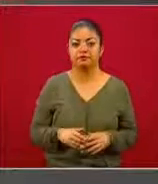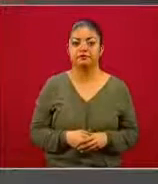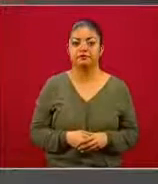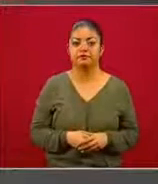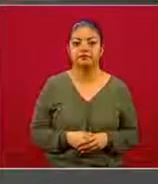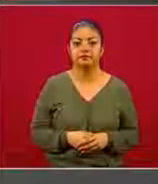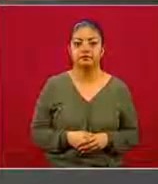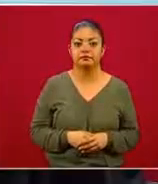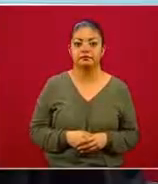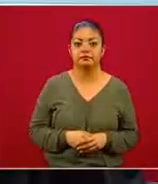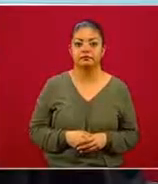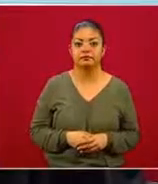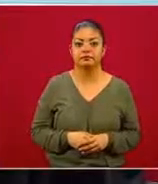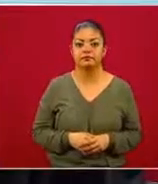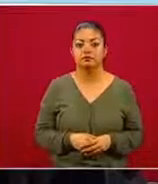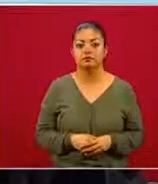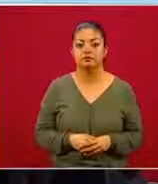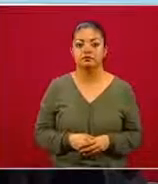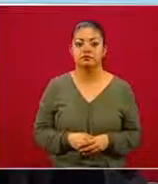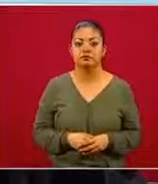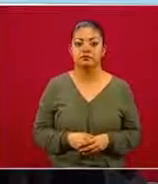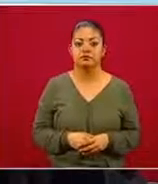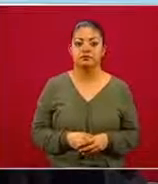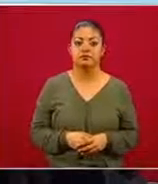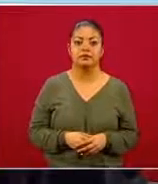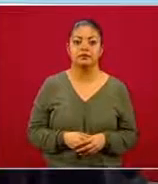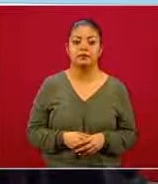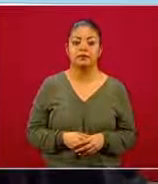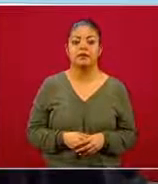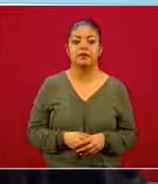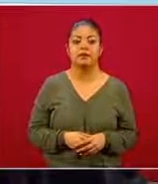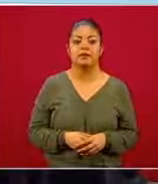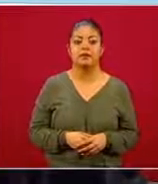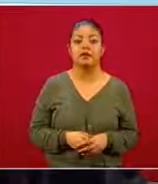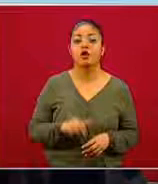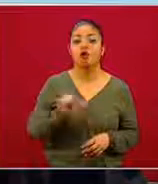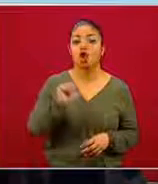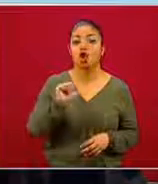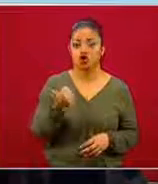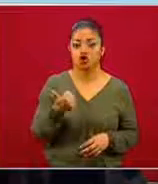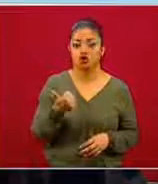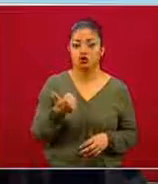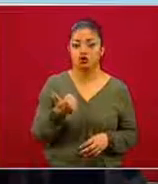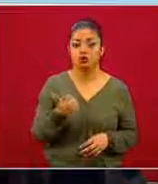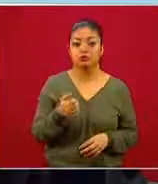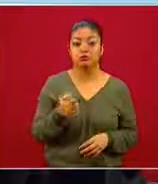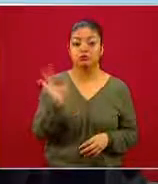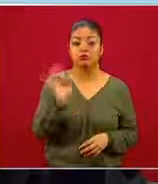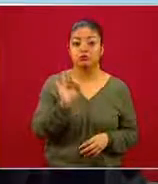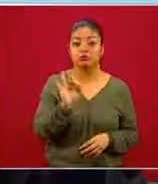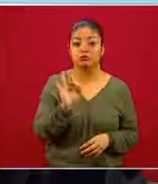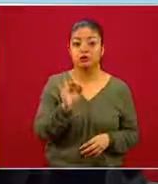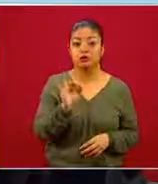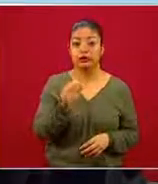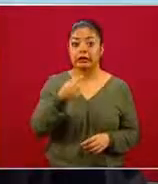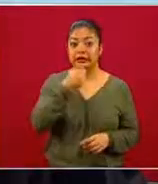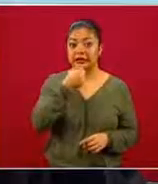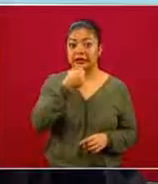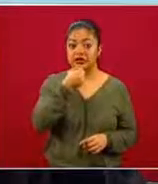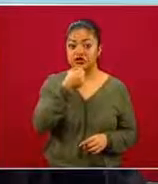care of our children. The other part is